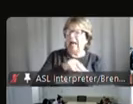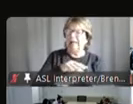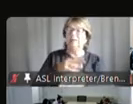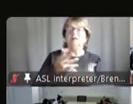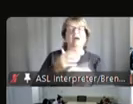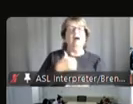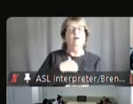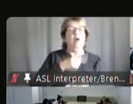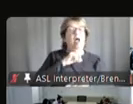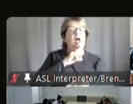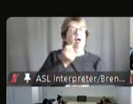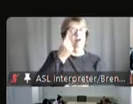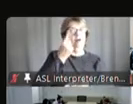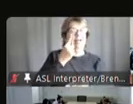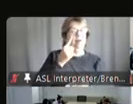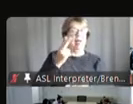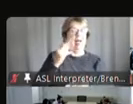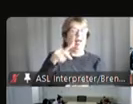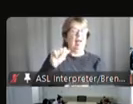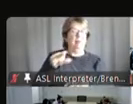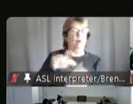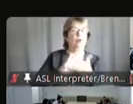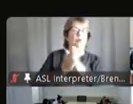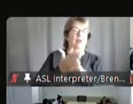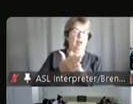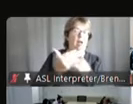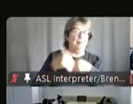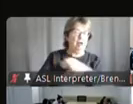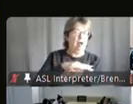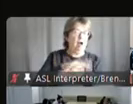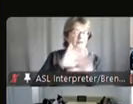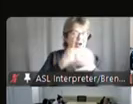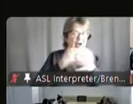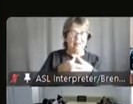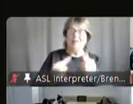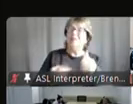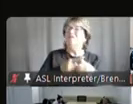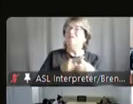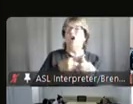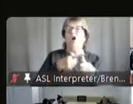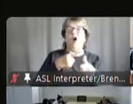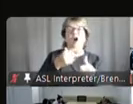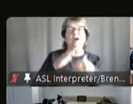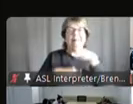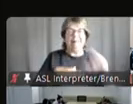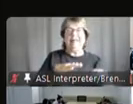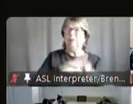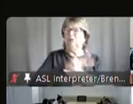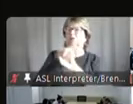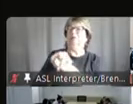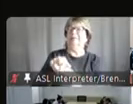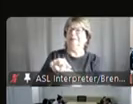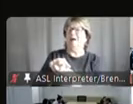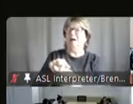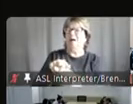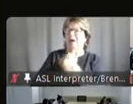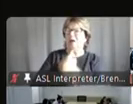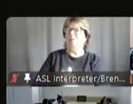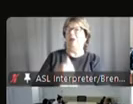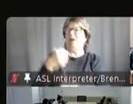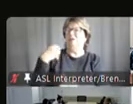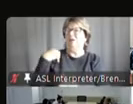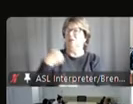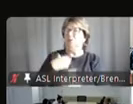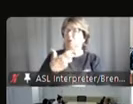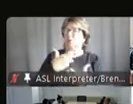HIPAA is that when you become a covered entity, the first step is to assign a HIPAA compliance officer. So we would like assignment of and access